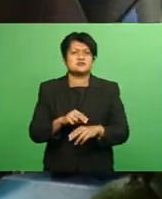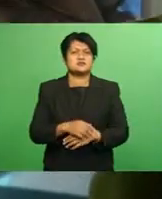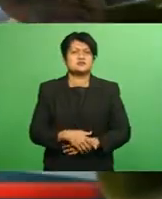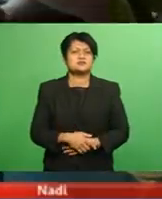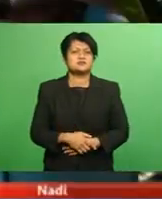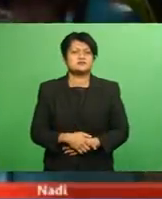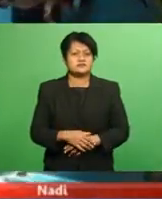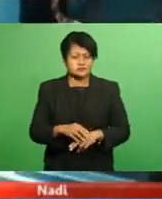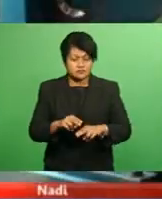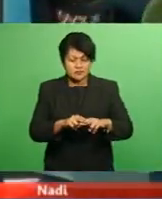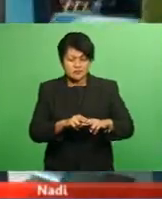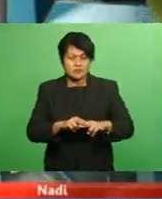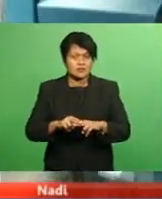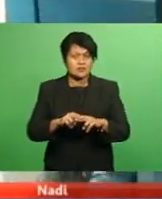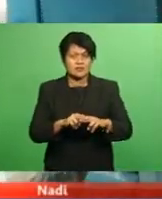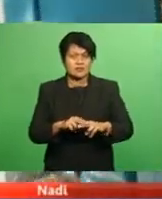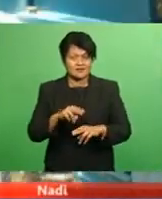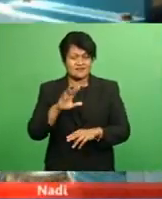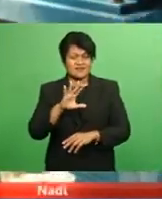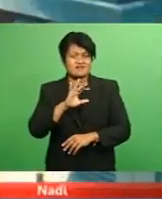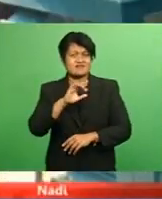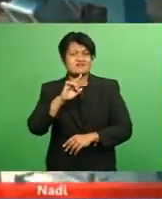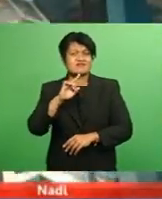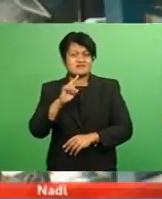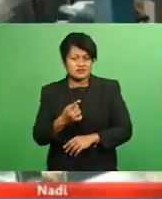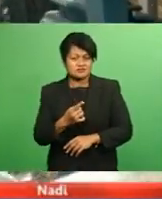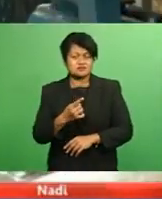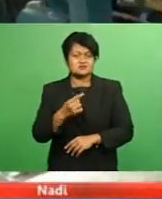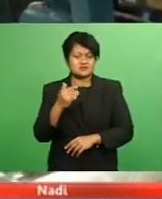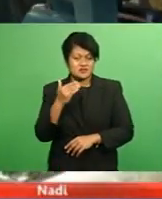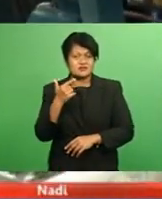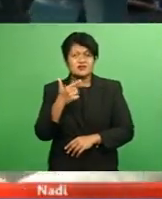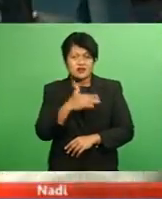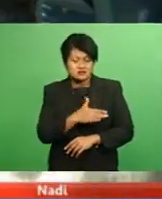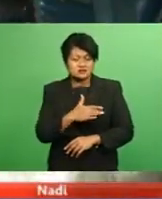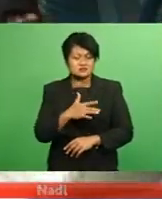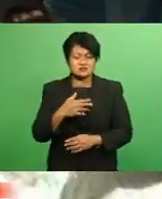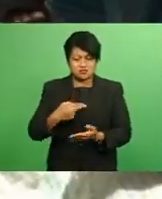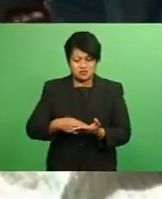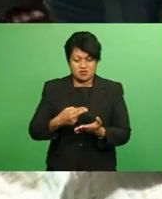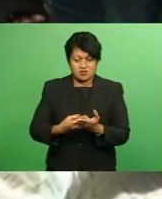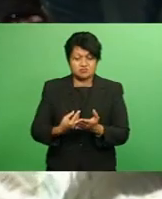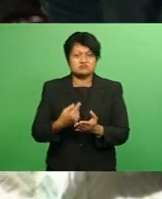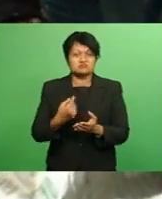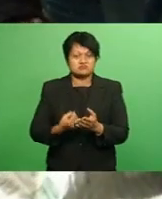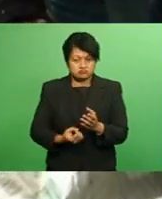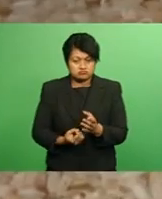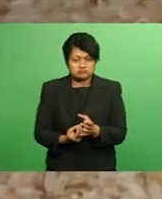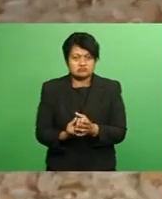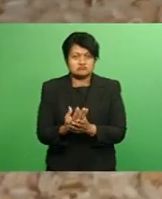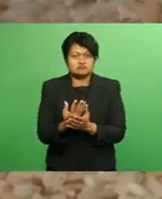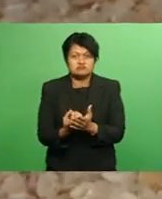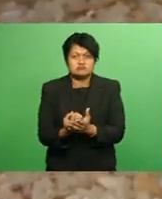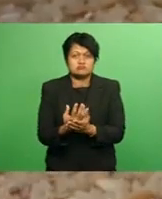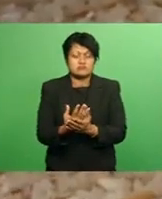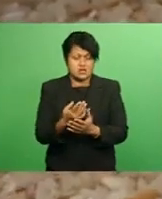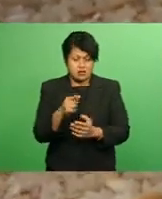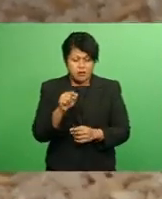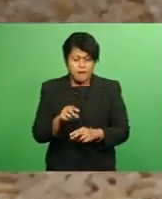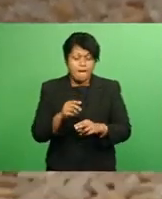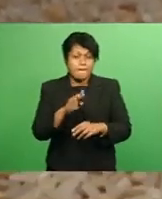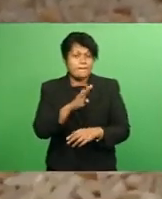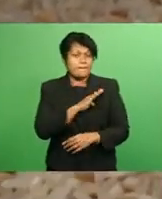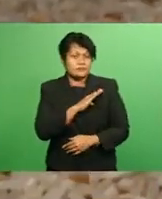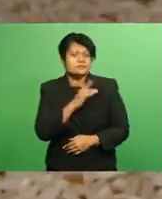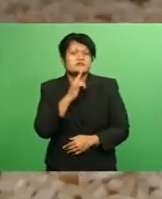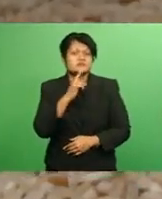Fiji produced 5,748 tons of rice last year, and the Prime Minister says this represents opportunity for